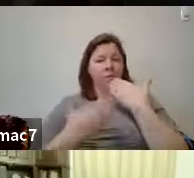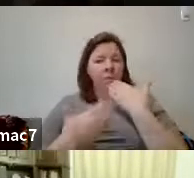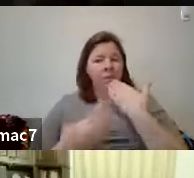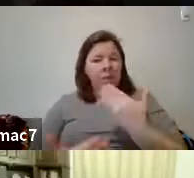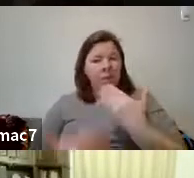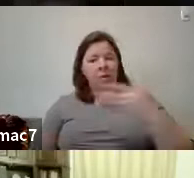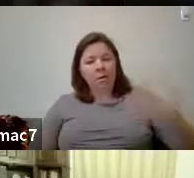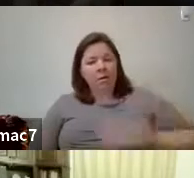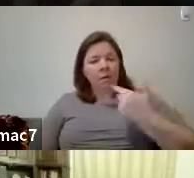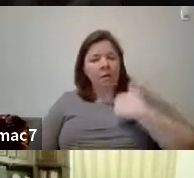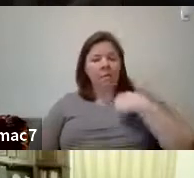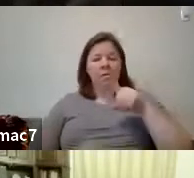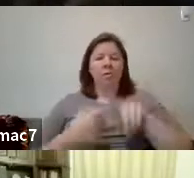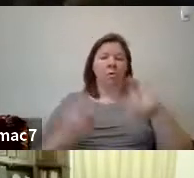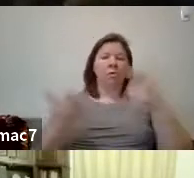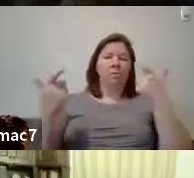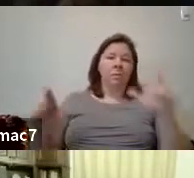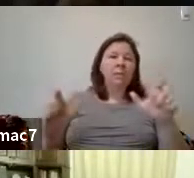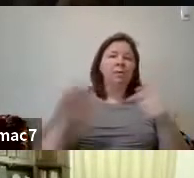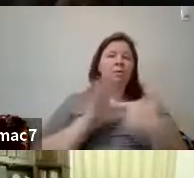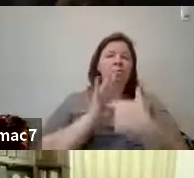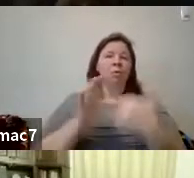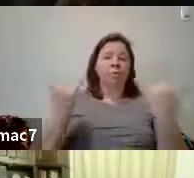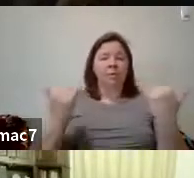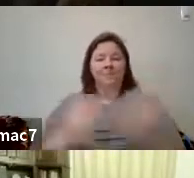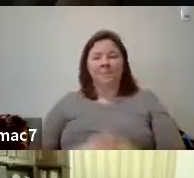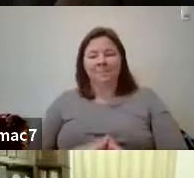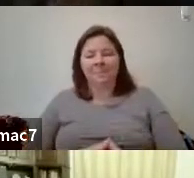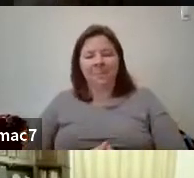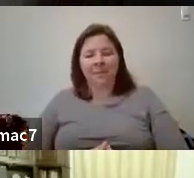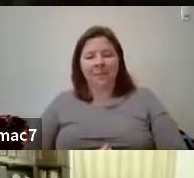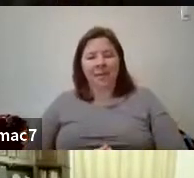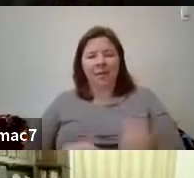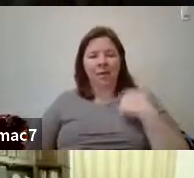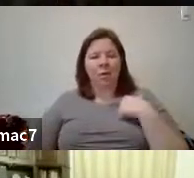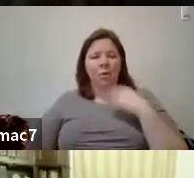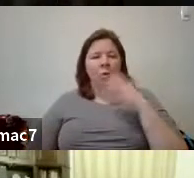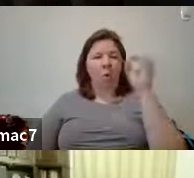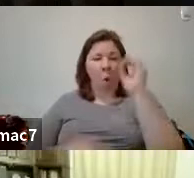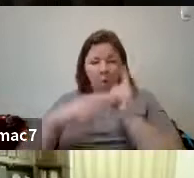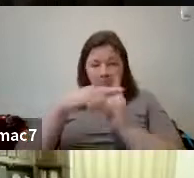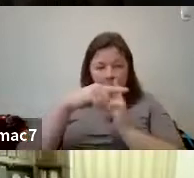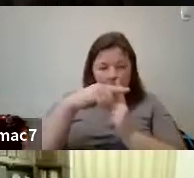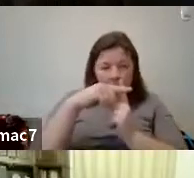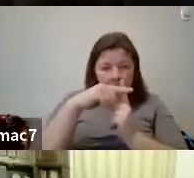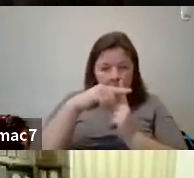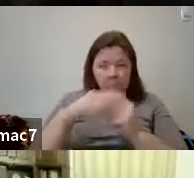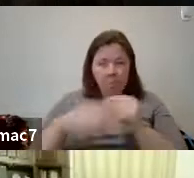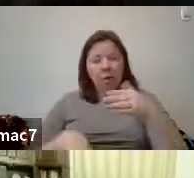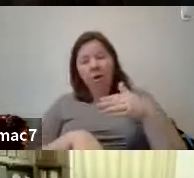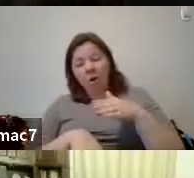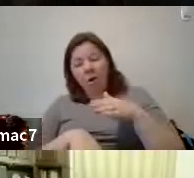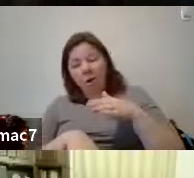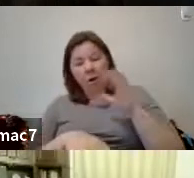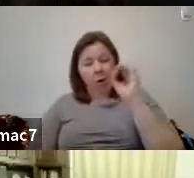to your big show today. And I think we're all O positive. You know, we're all O passive. We're